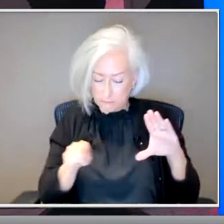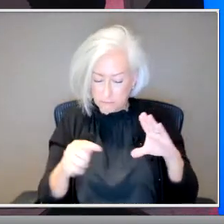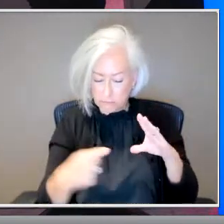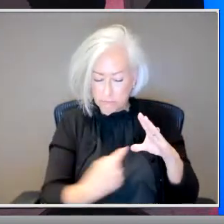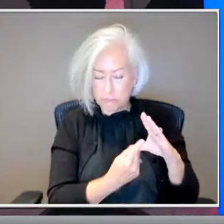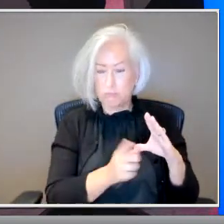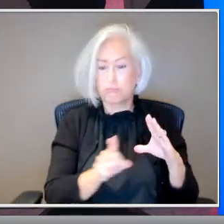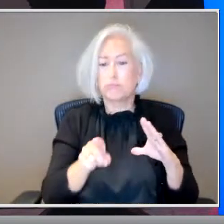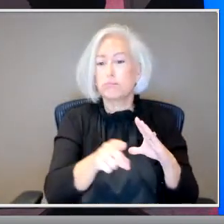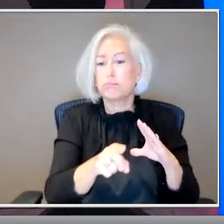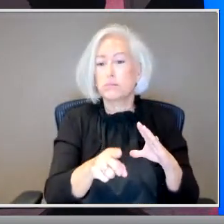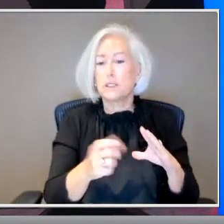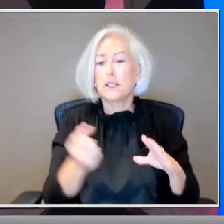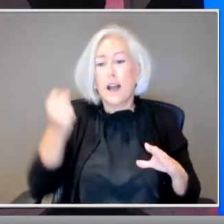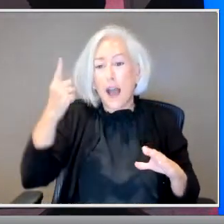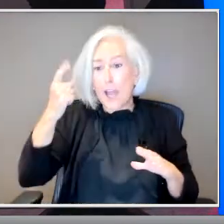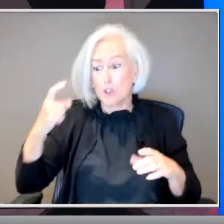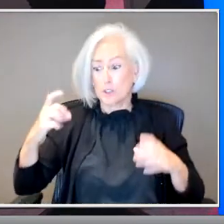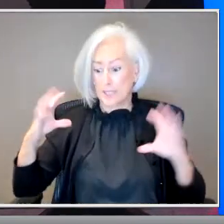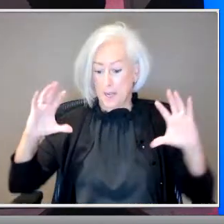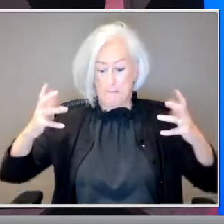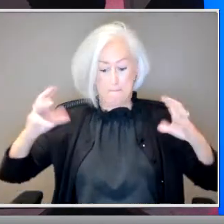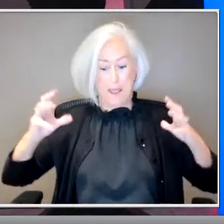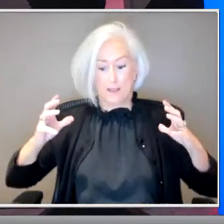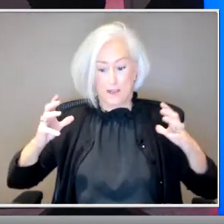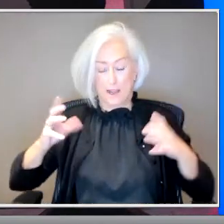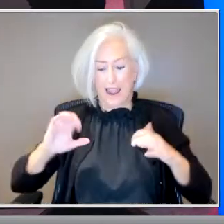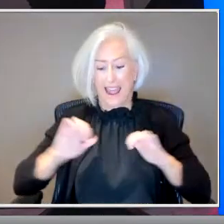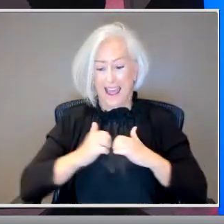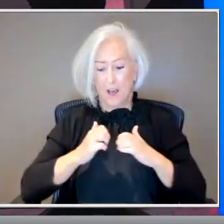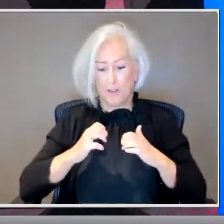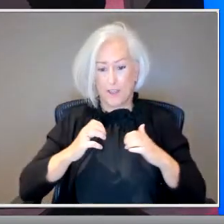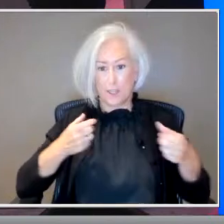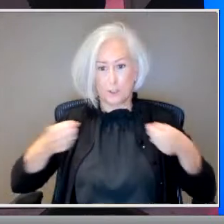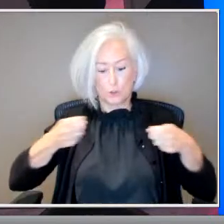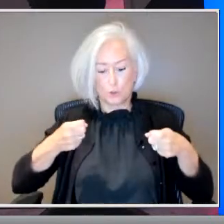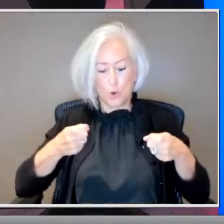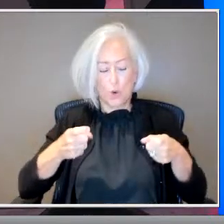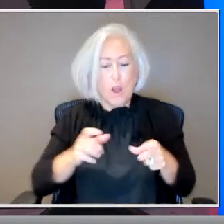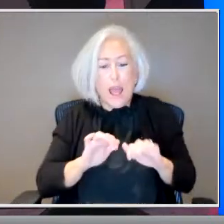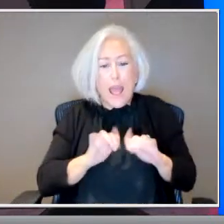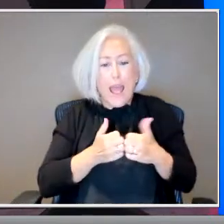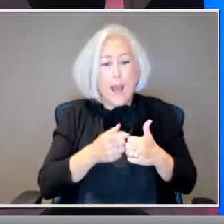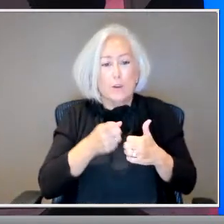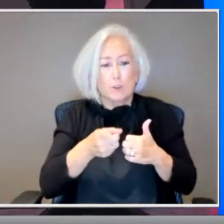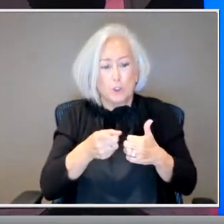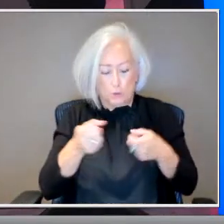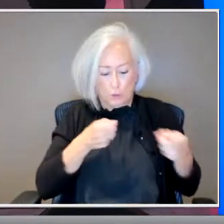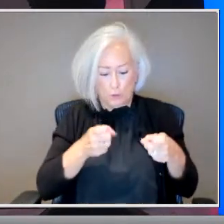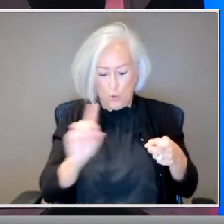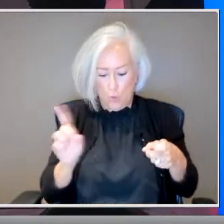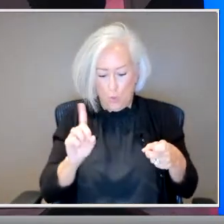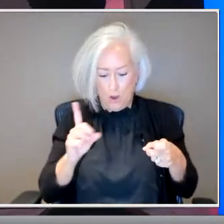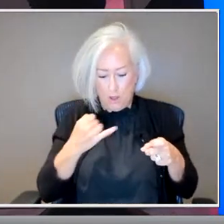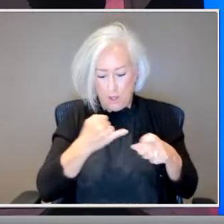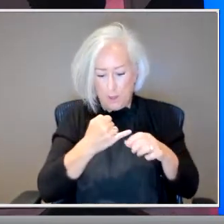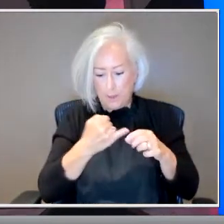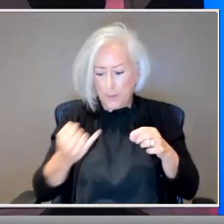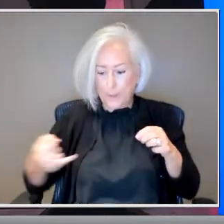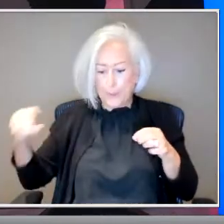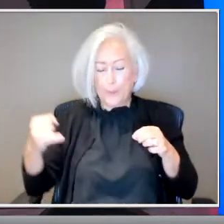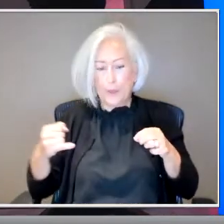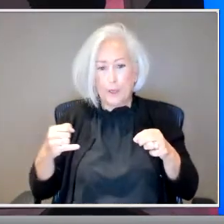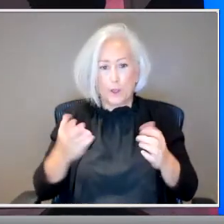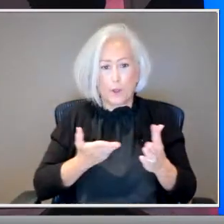get the magnets and how they guide it. What are you doing when you do it the other way? How are you controlling the catheter through all those turns through